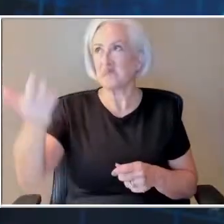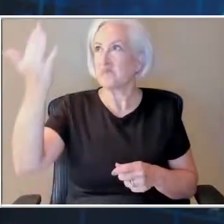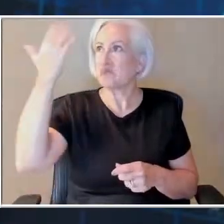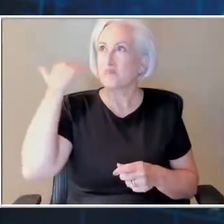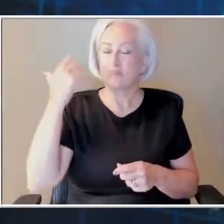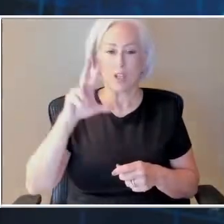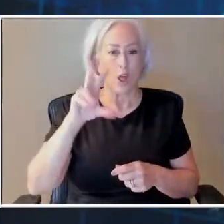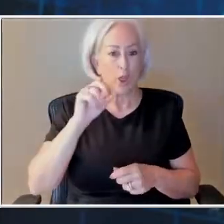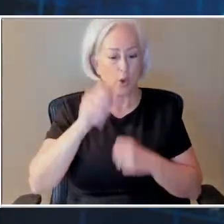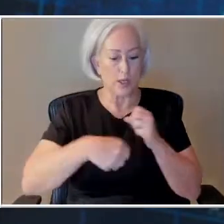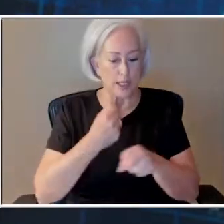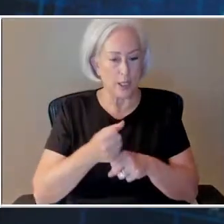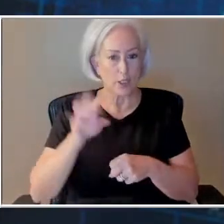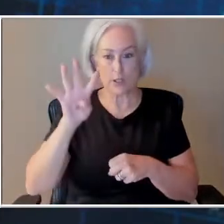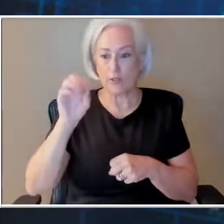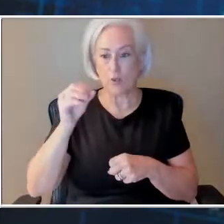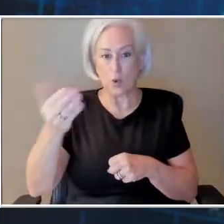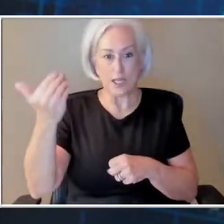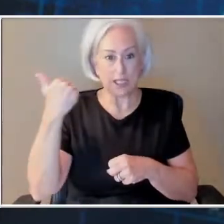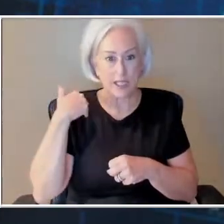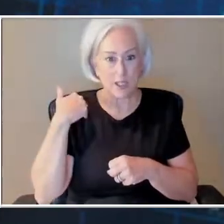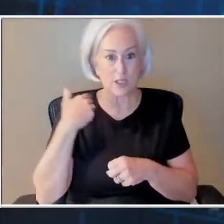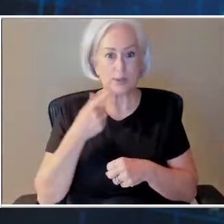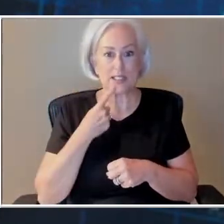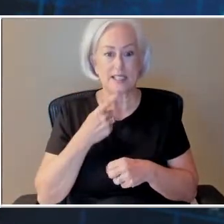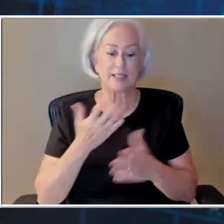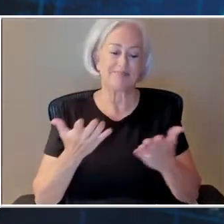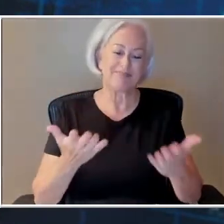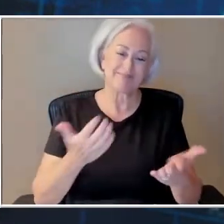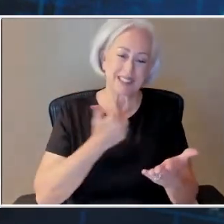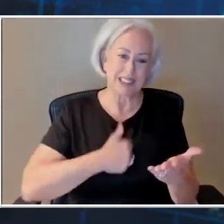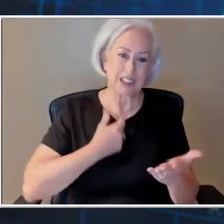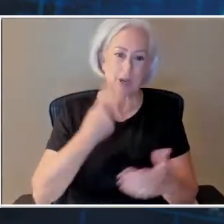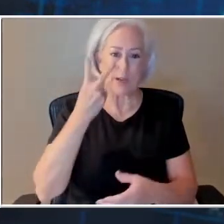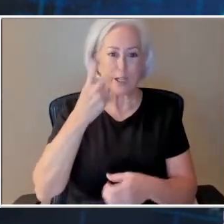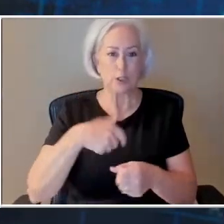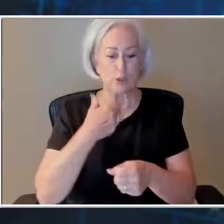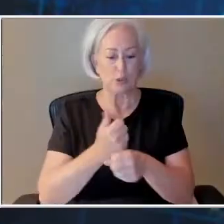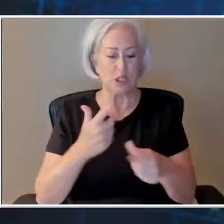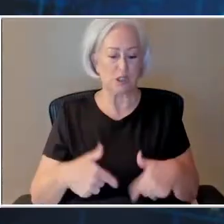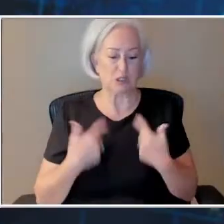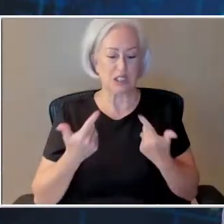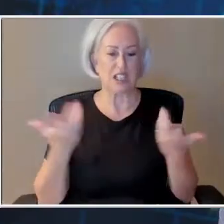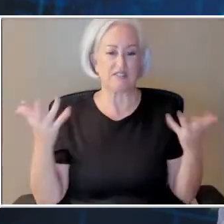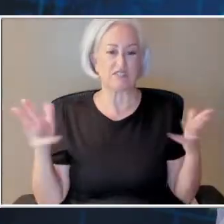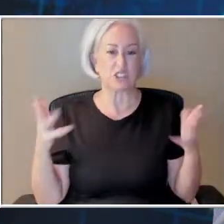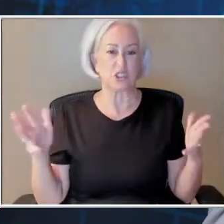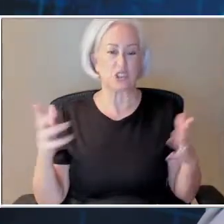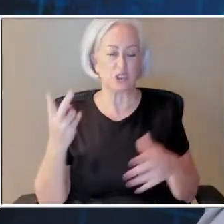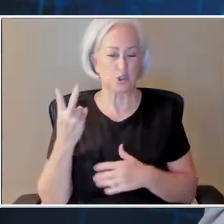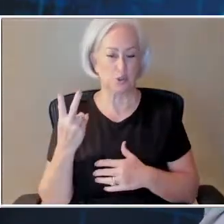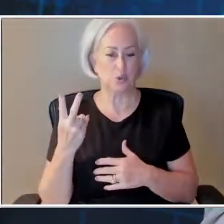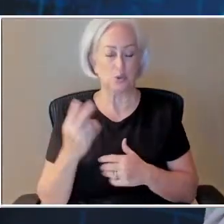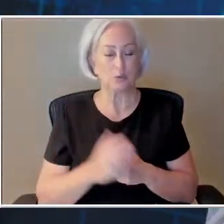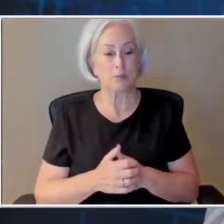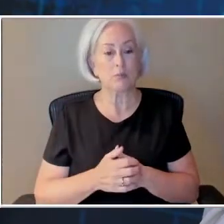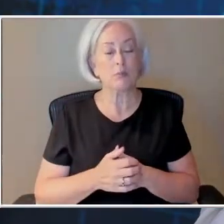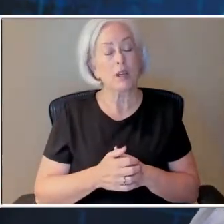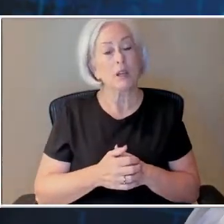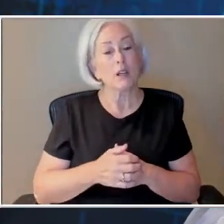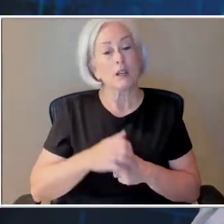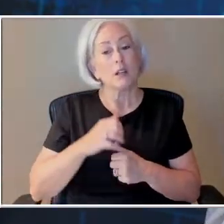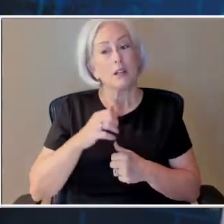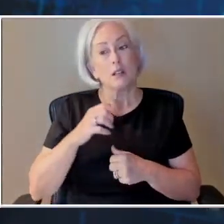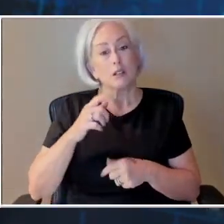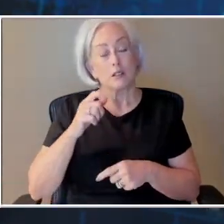years, we used to tell a myeloma patient you have only 2 years to live. Oh my goodness. And the reason of that, because it's not about it's curable. The